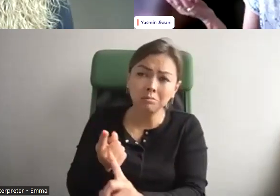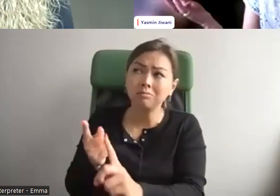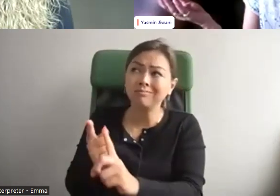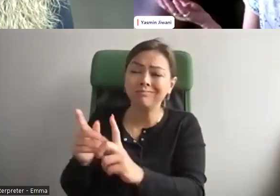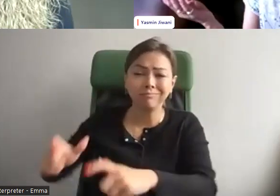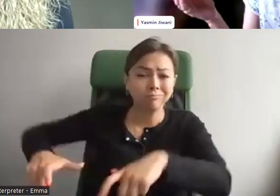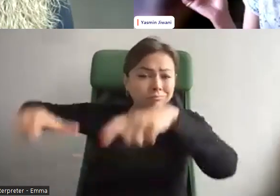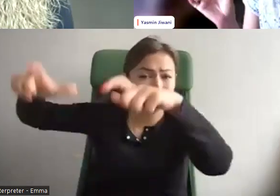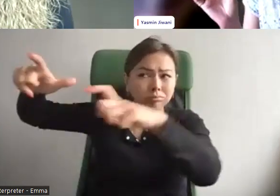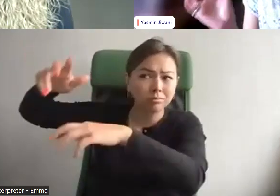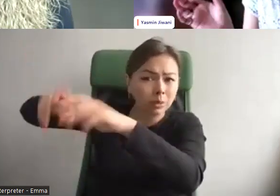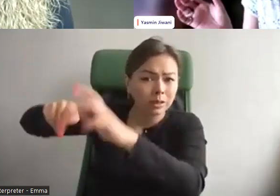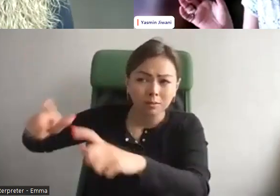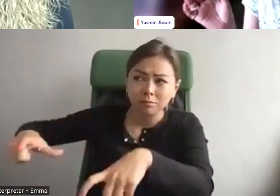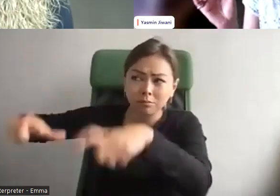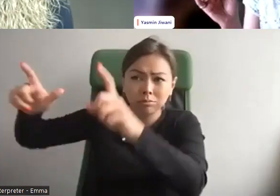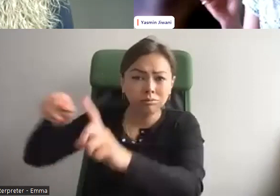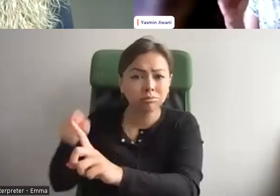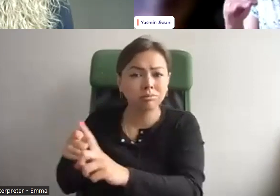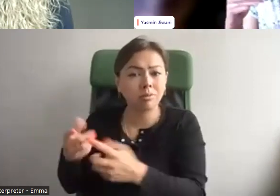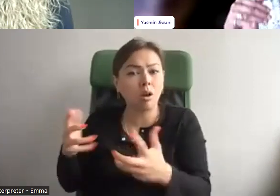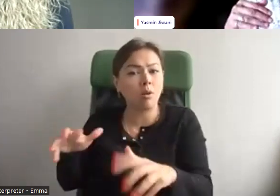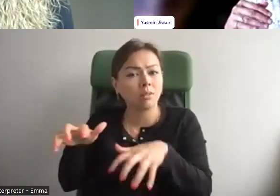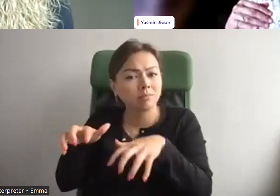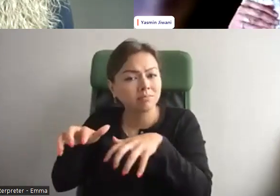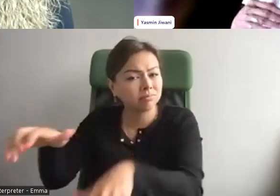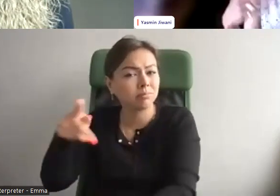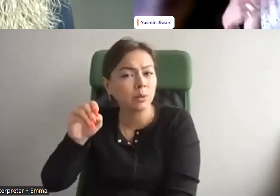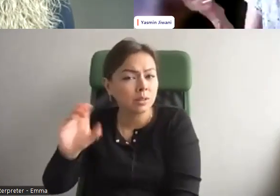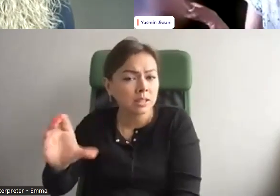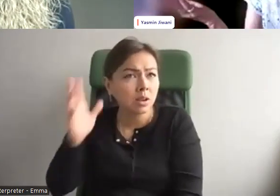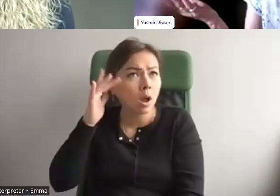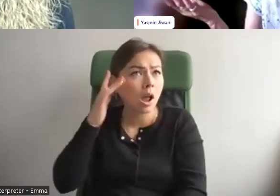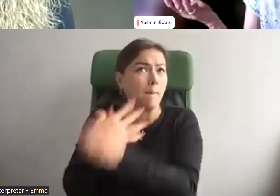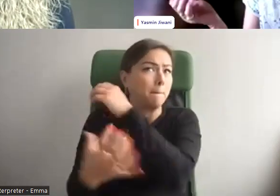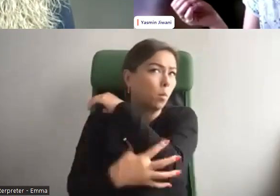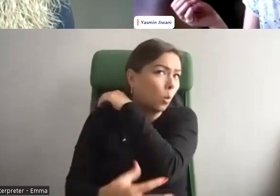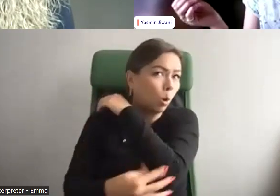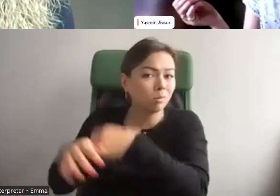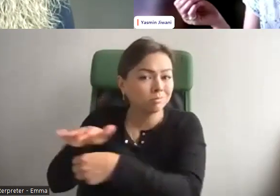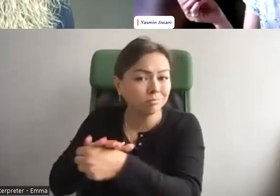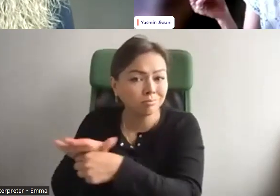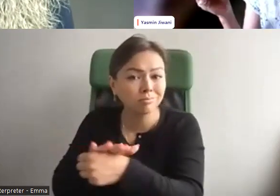in an area that is already racialized because it's low income, that's her fault.